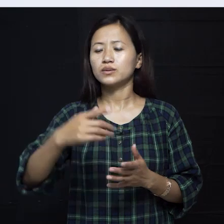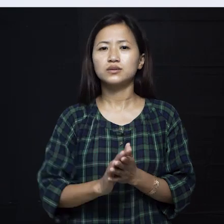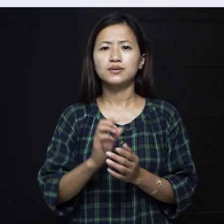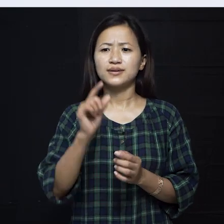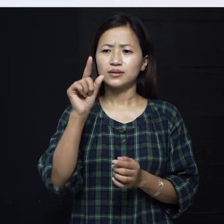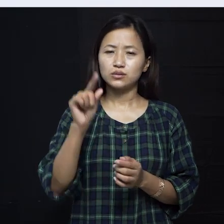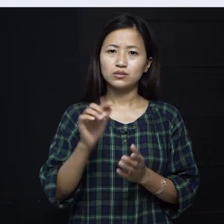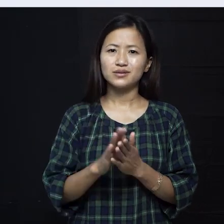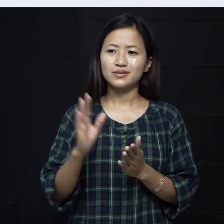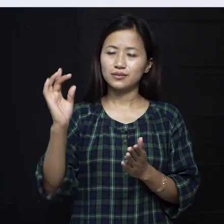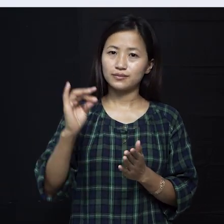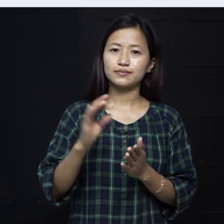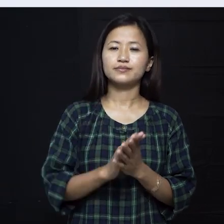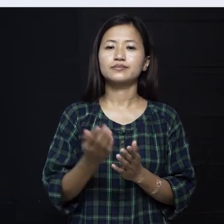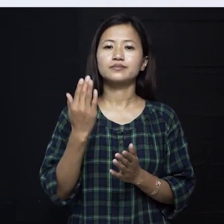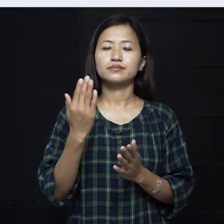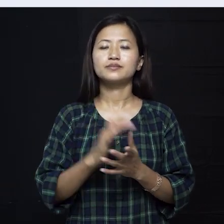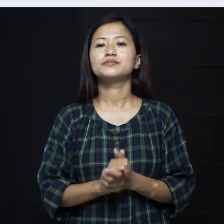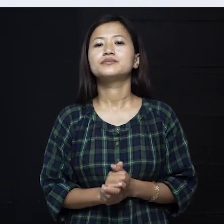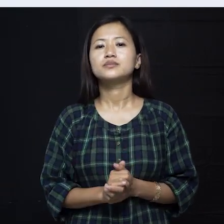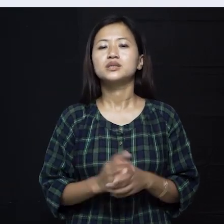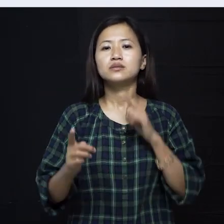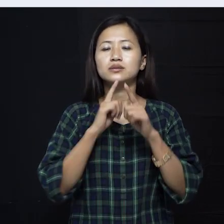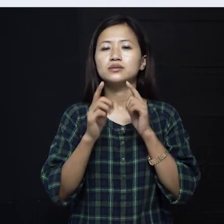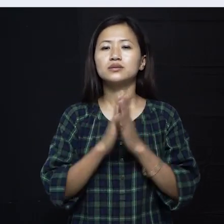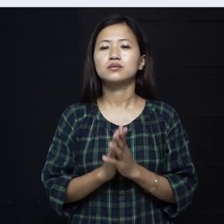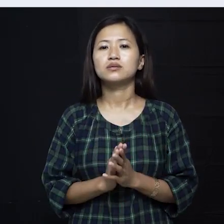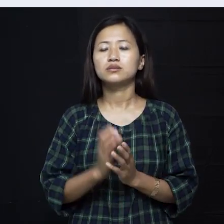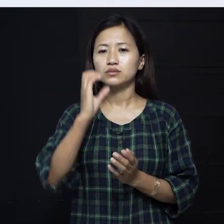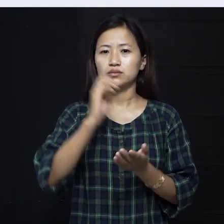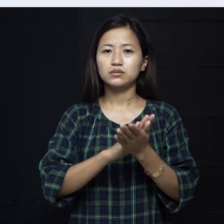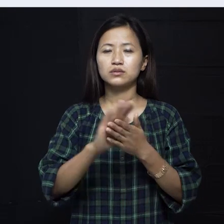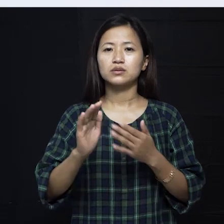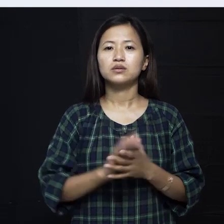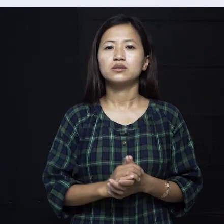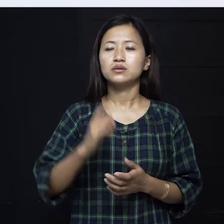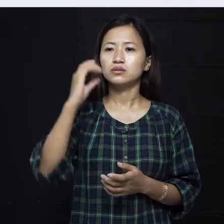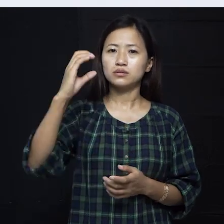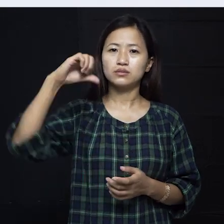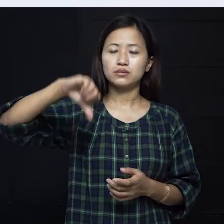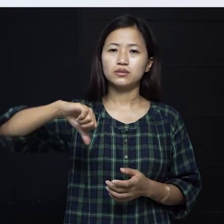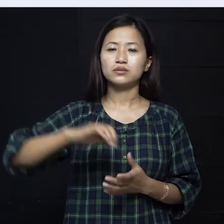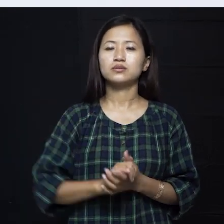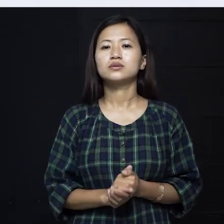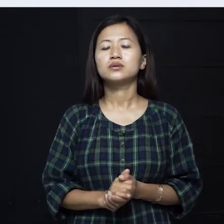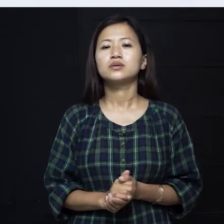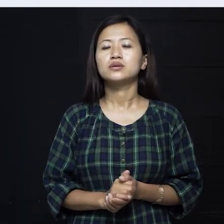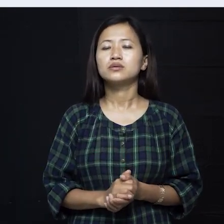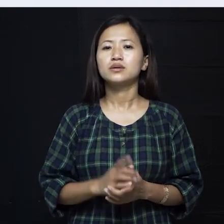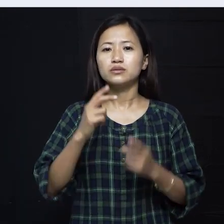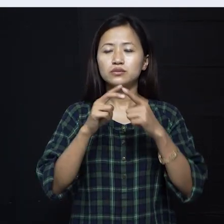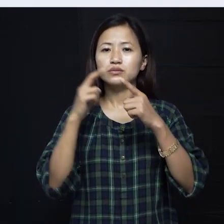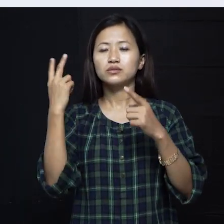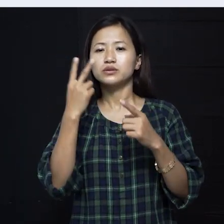do a little recap. Okay, so we have already discussed this chapter. Okay, chapter 9, transport and